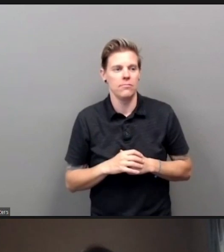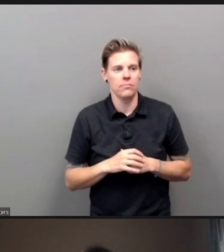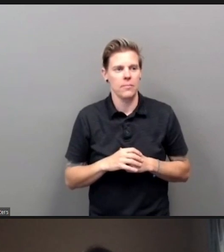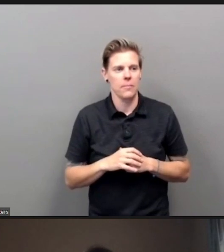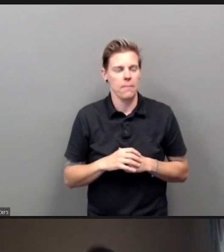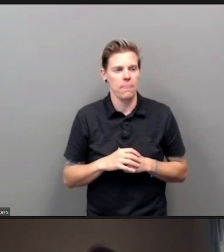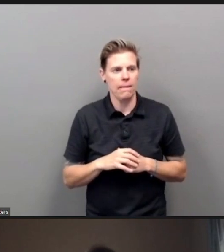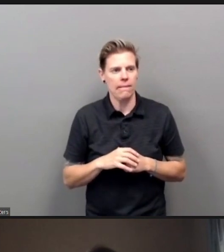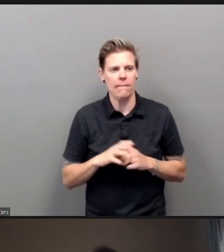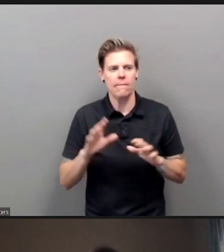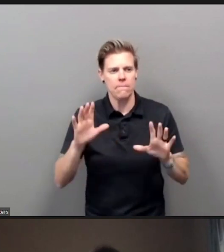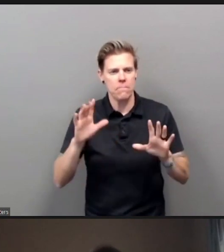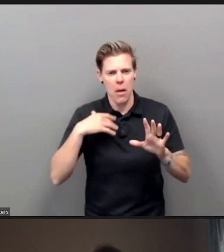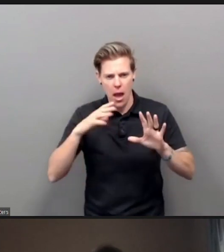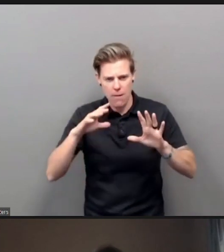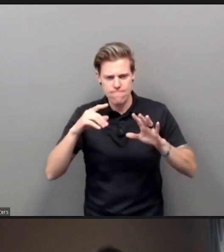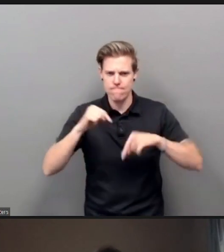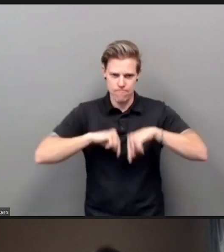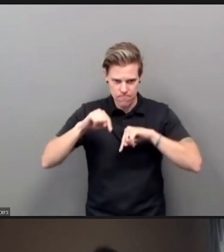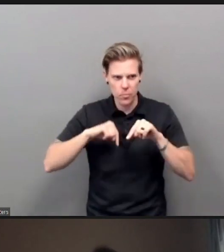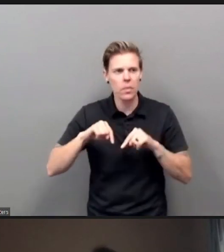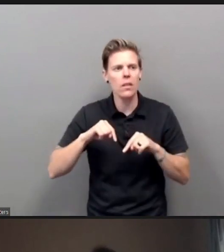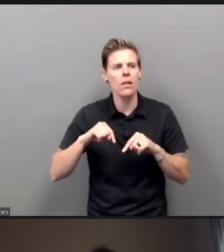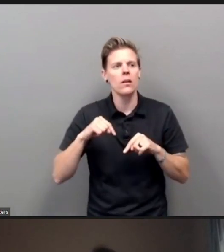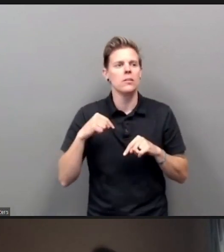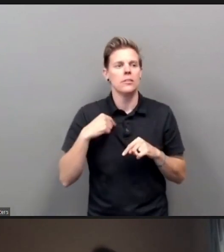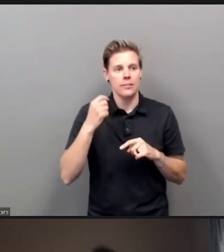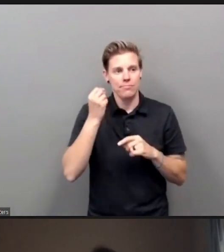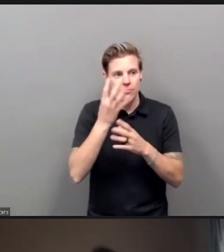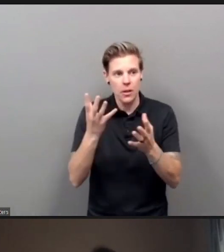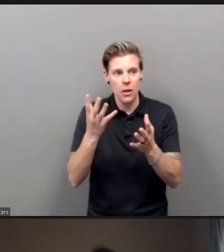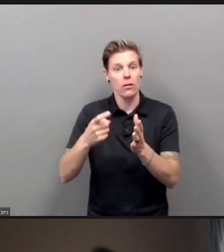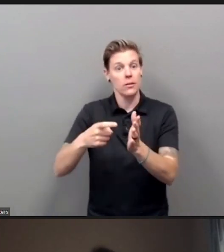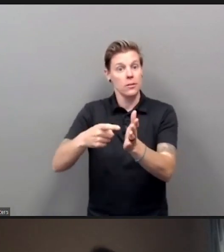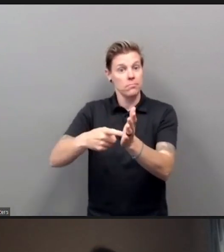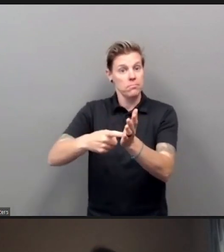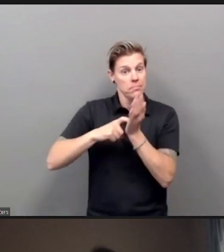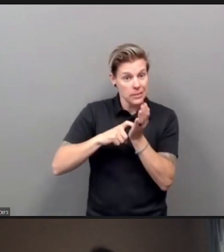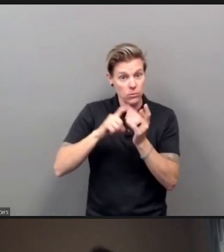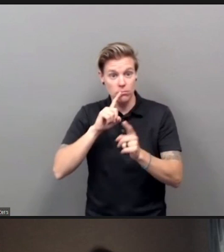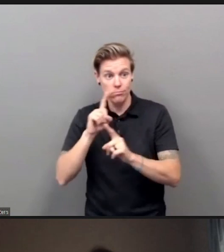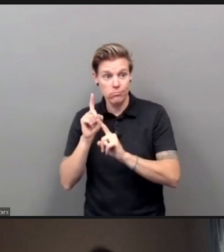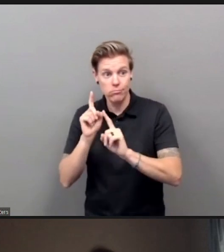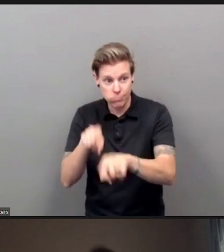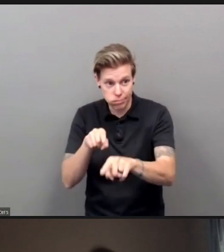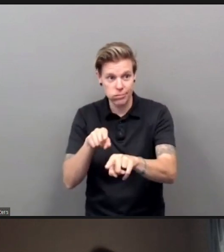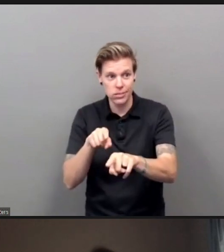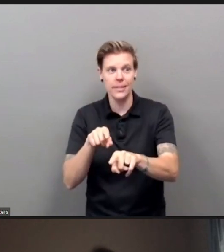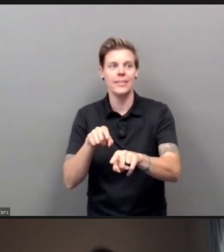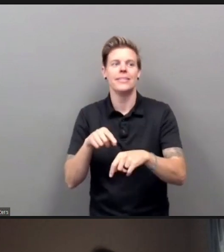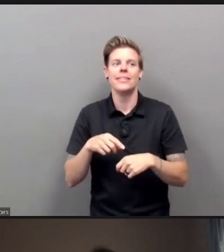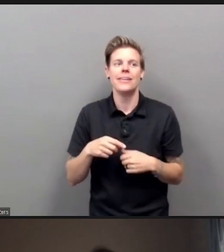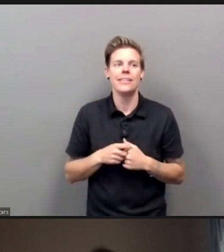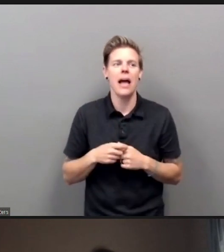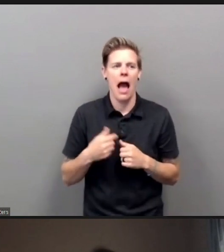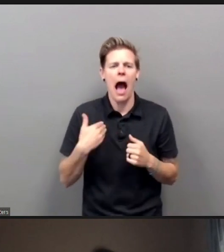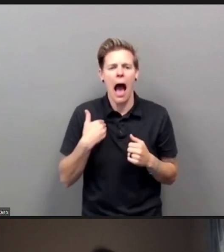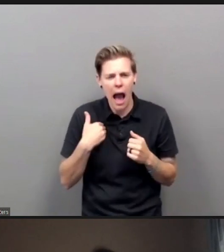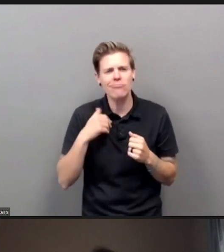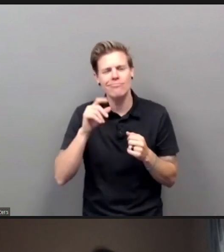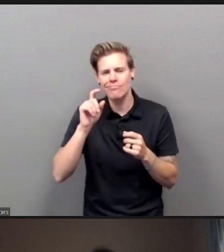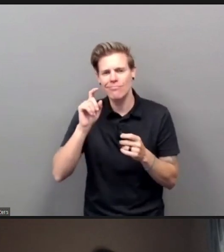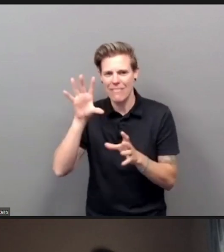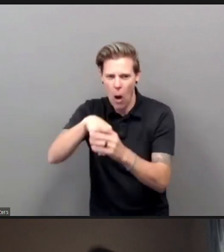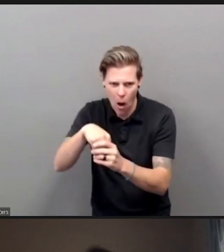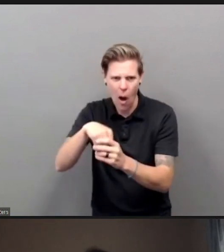step 1 is mandatory reporting. Step 2 is people start reporting. 3, we have to ask them questions, and they're often investigations, but I'm adding that to